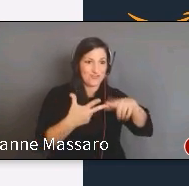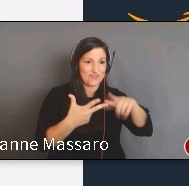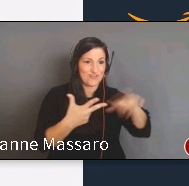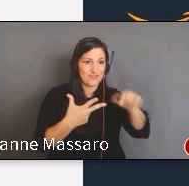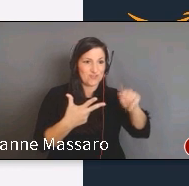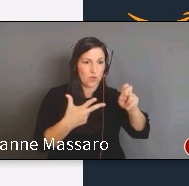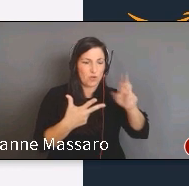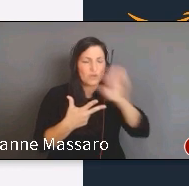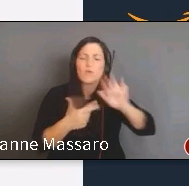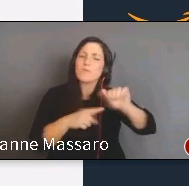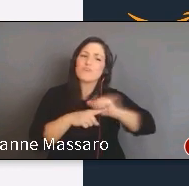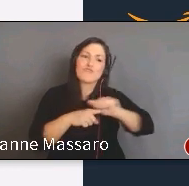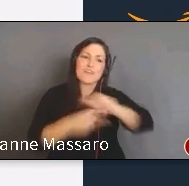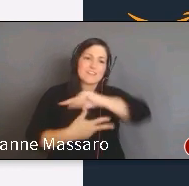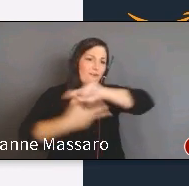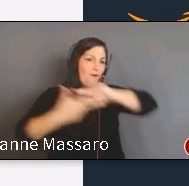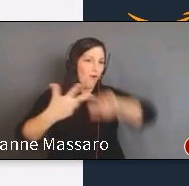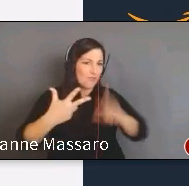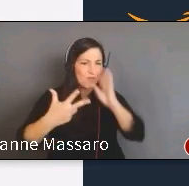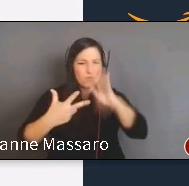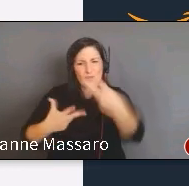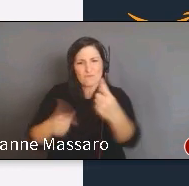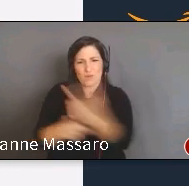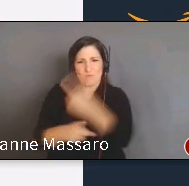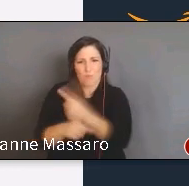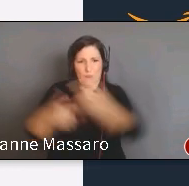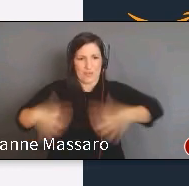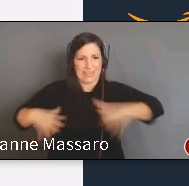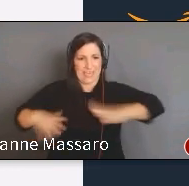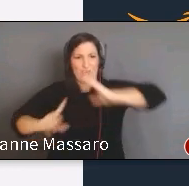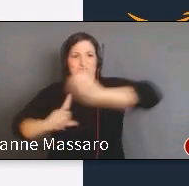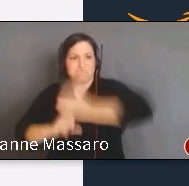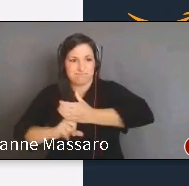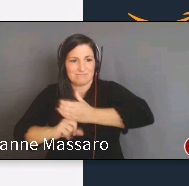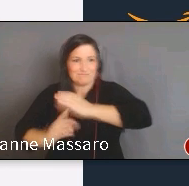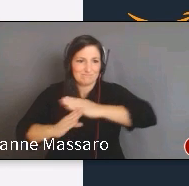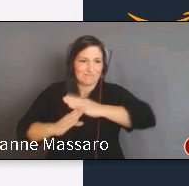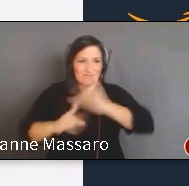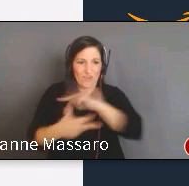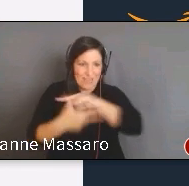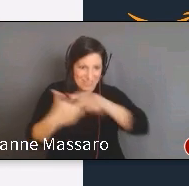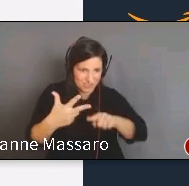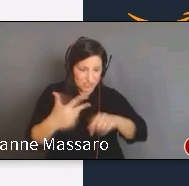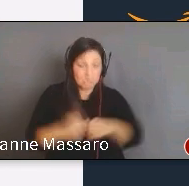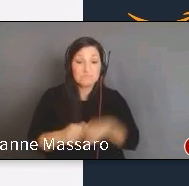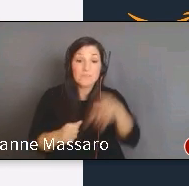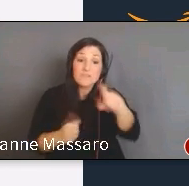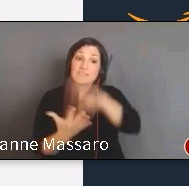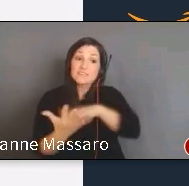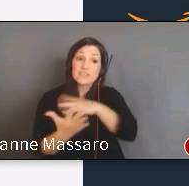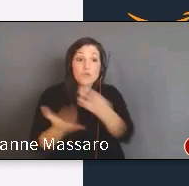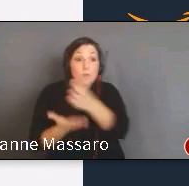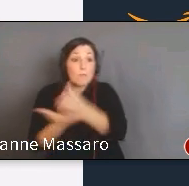proper gear to make sure that you are able to work at each zone. Schedules at these locations can vary from part time to full time,